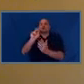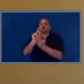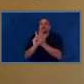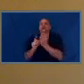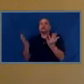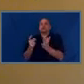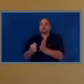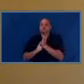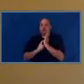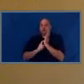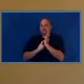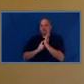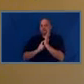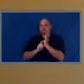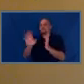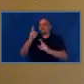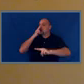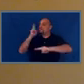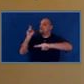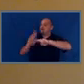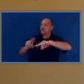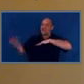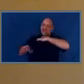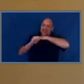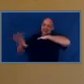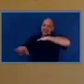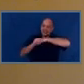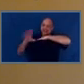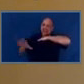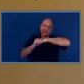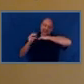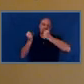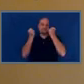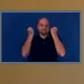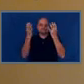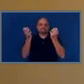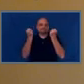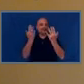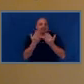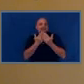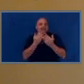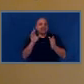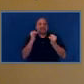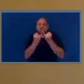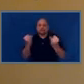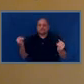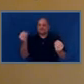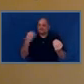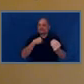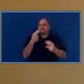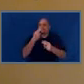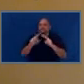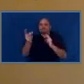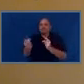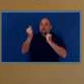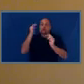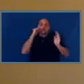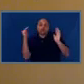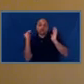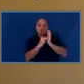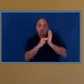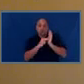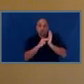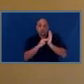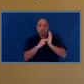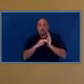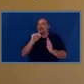And so it would be fun to add a whole bunch of instruments to interrogate the sample to give us a quick look. That would be not as good as what we have on the